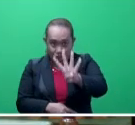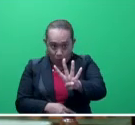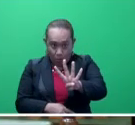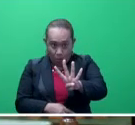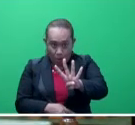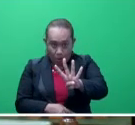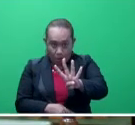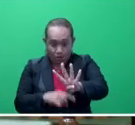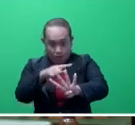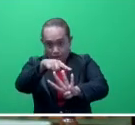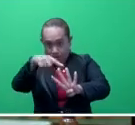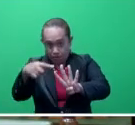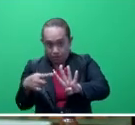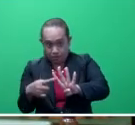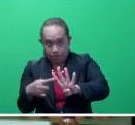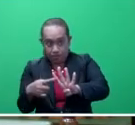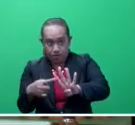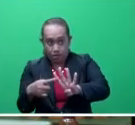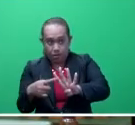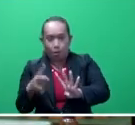an unemployment payout of